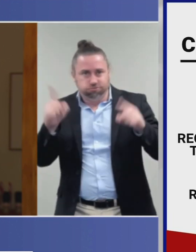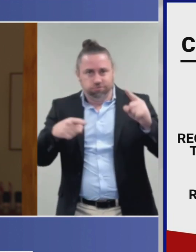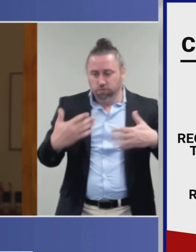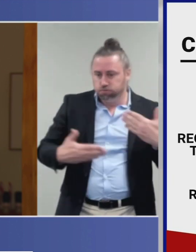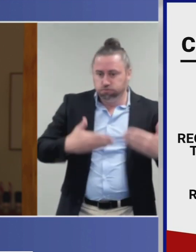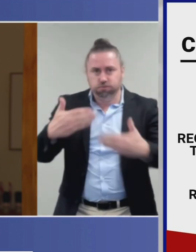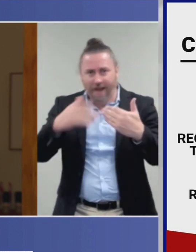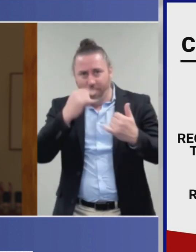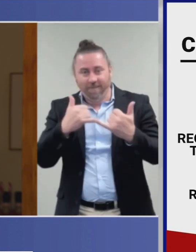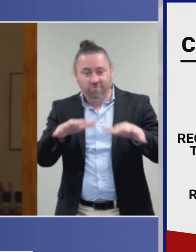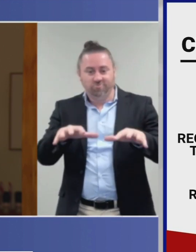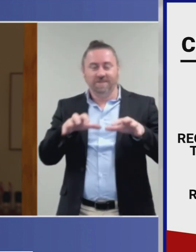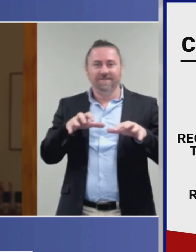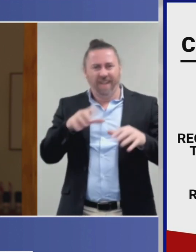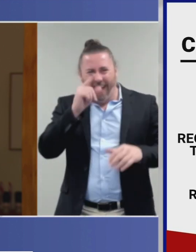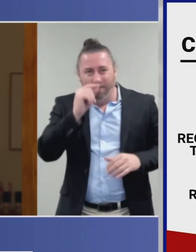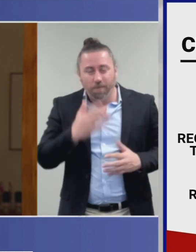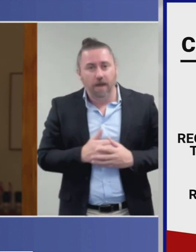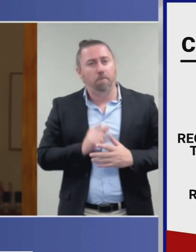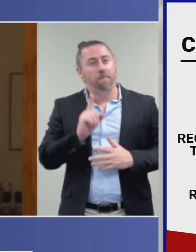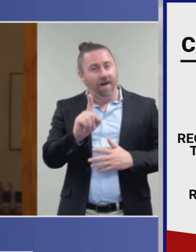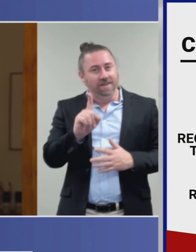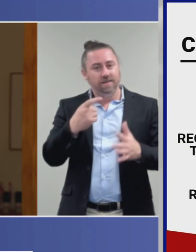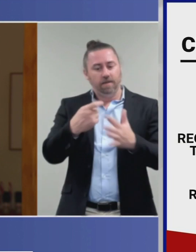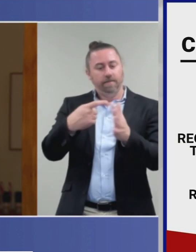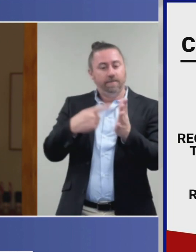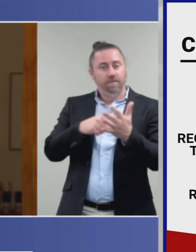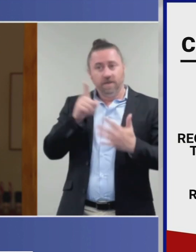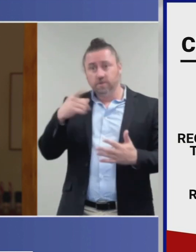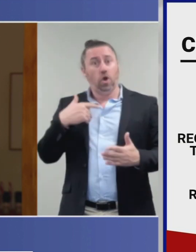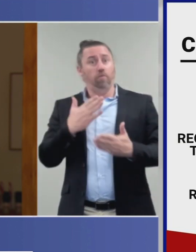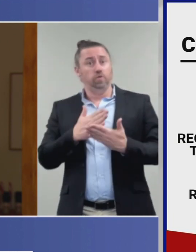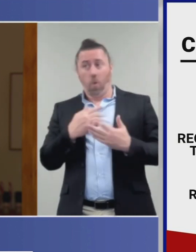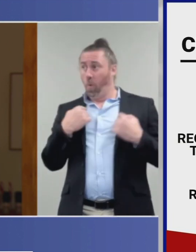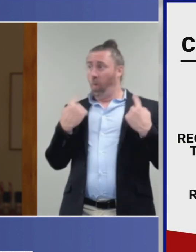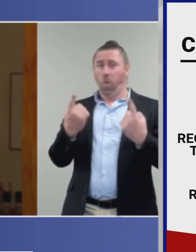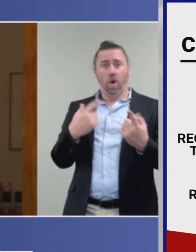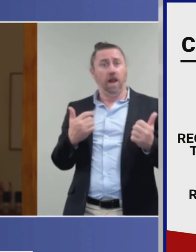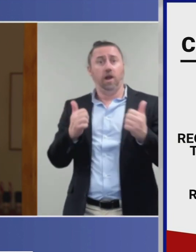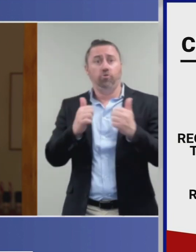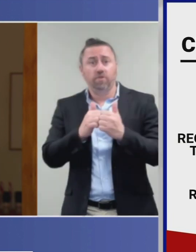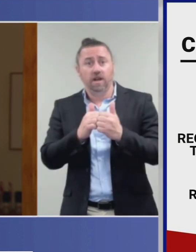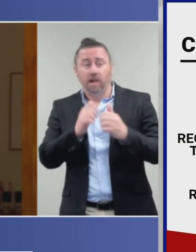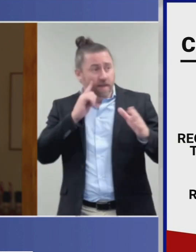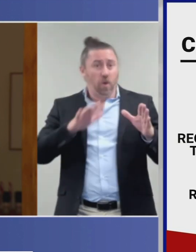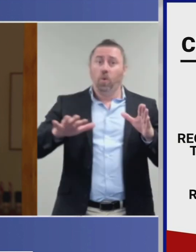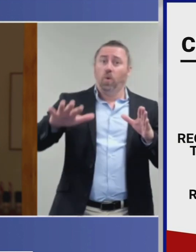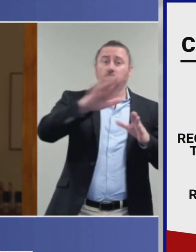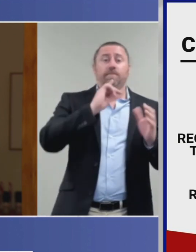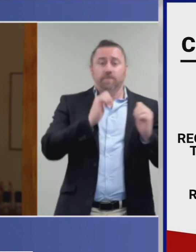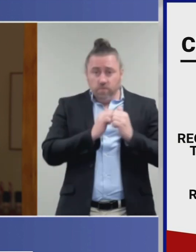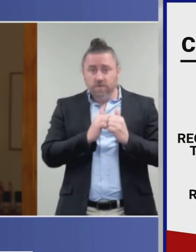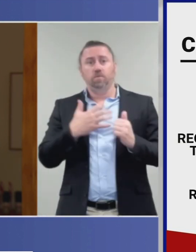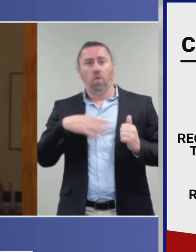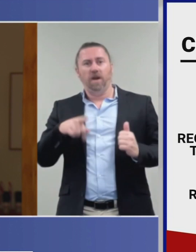just as I think Kate Jenkins does, and I'm sure my colleagues support, and people across this building, just because this is a challenging